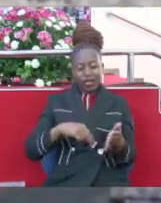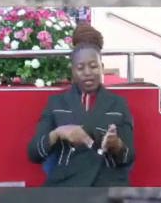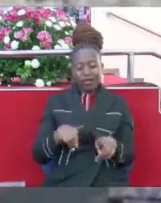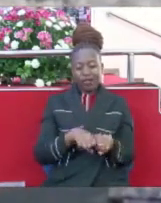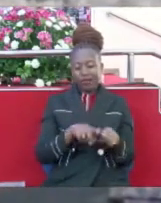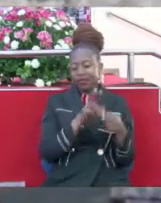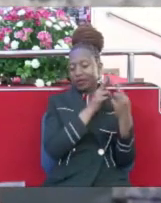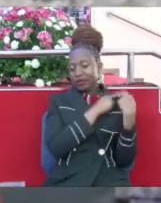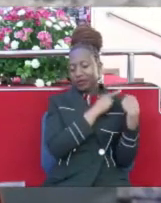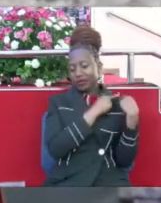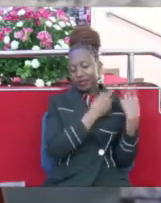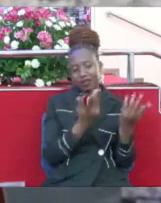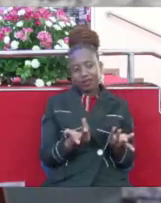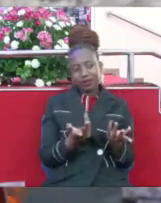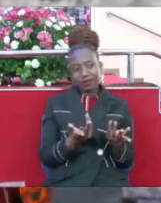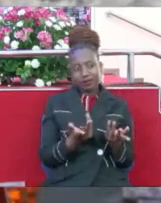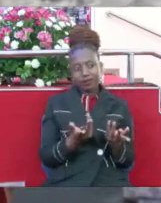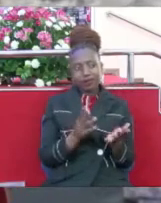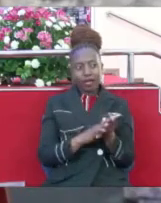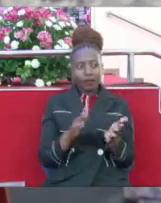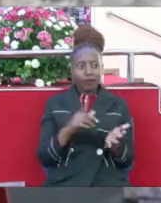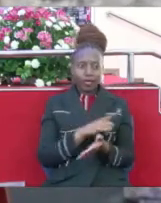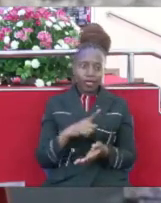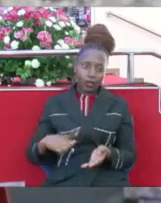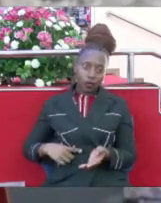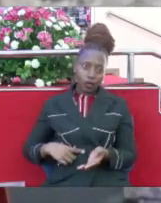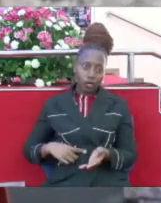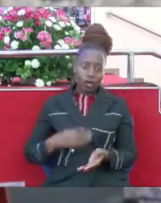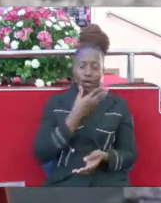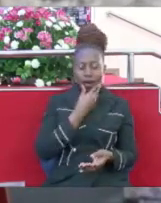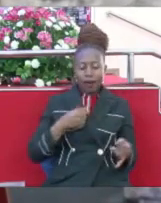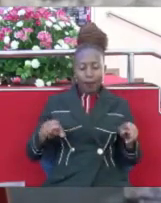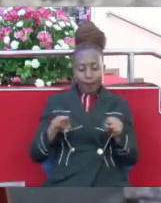Praise the name of the Lord. My brother, my sister, I want to let you know today